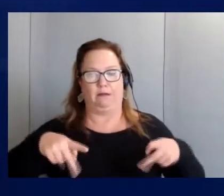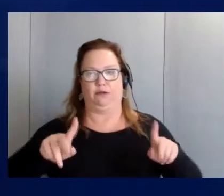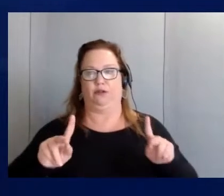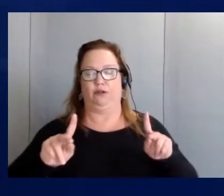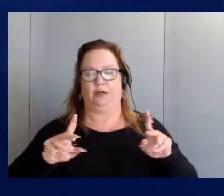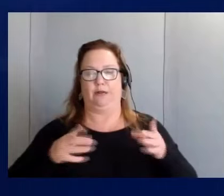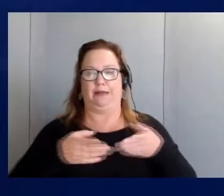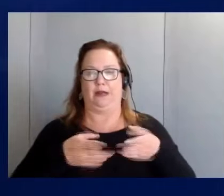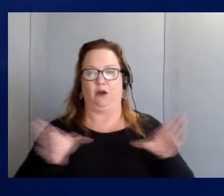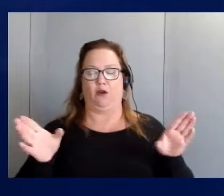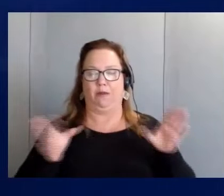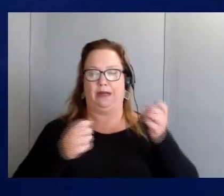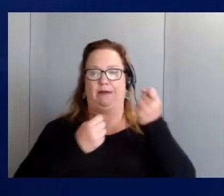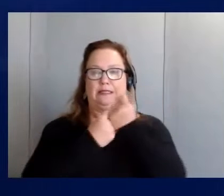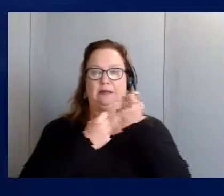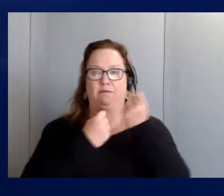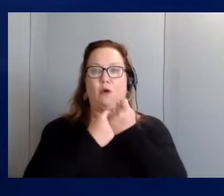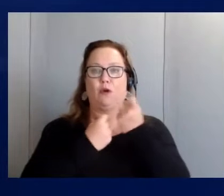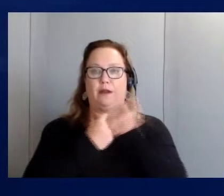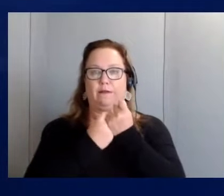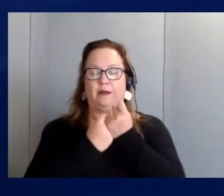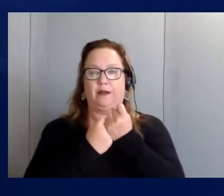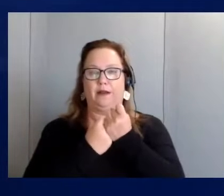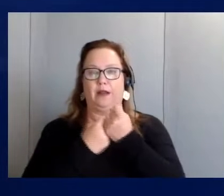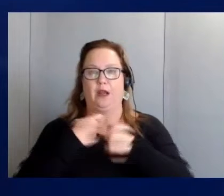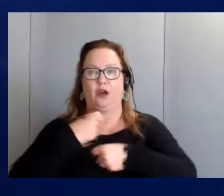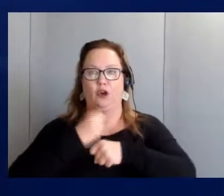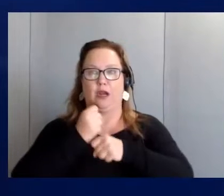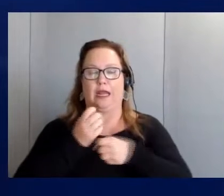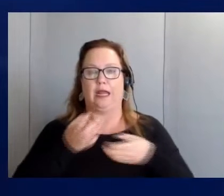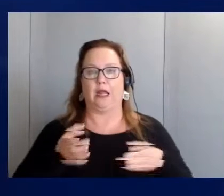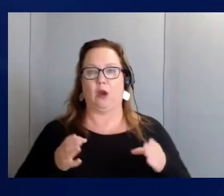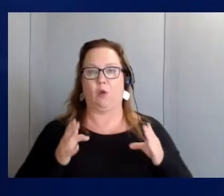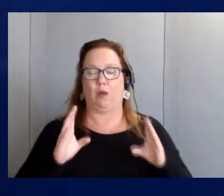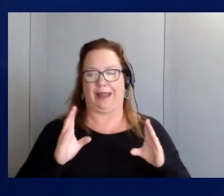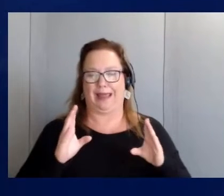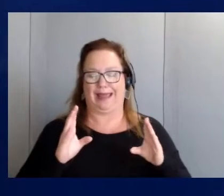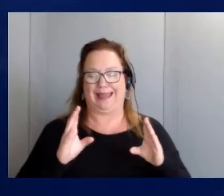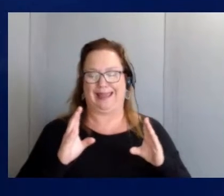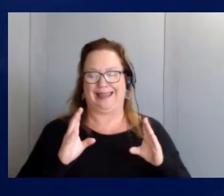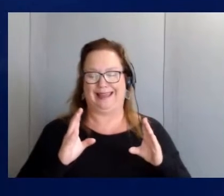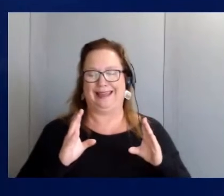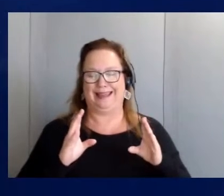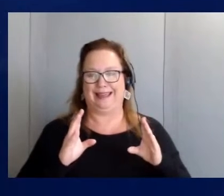open and supportive while also creating a way that supportiveness